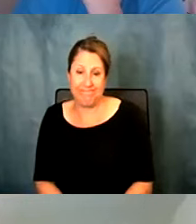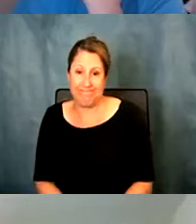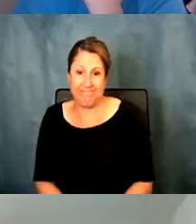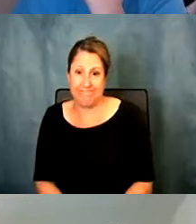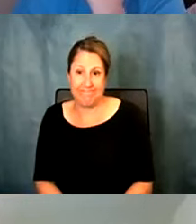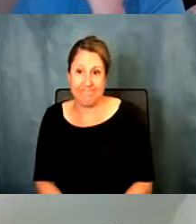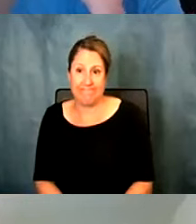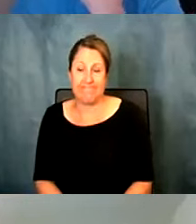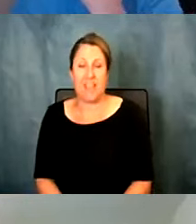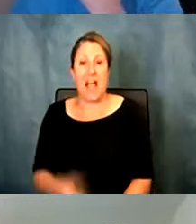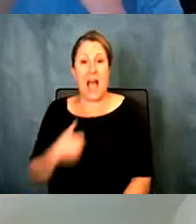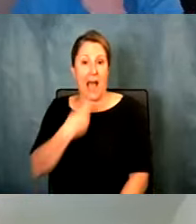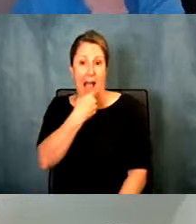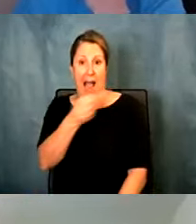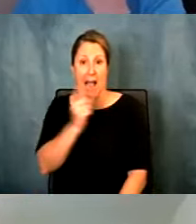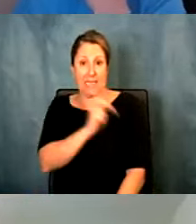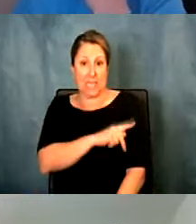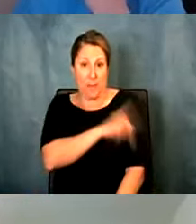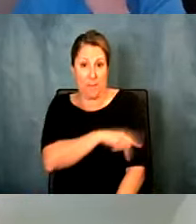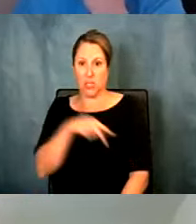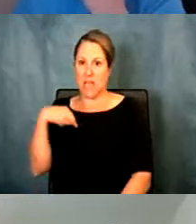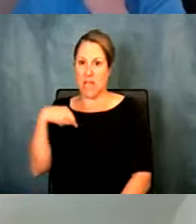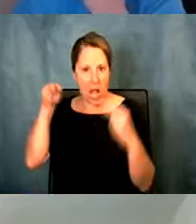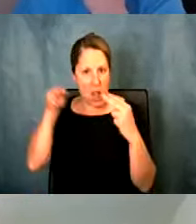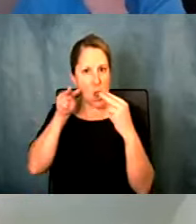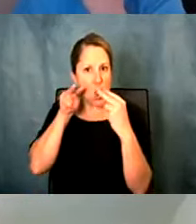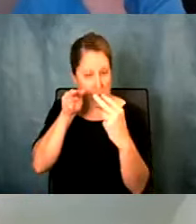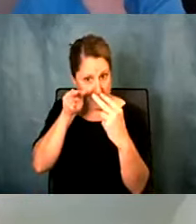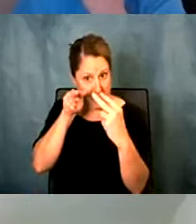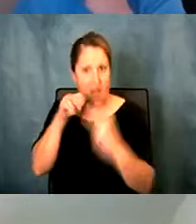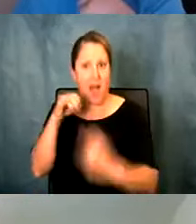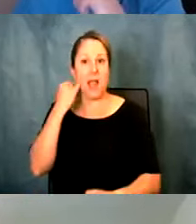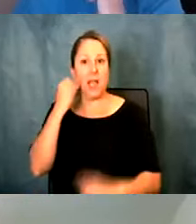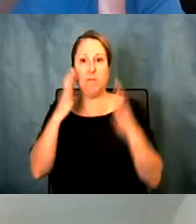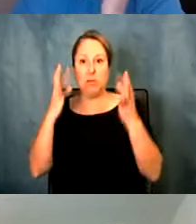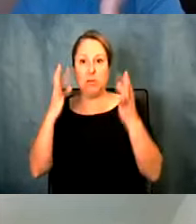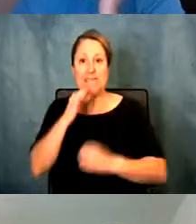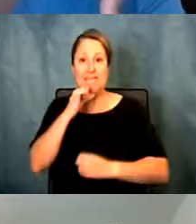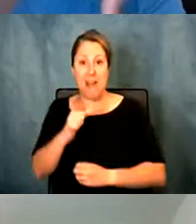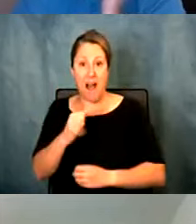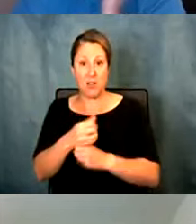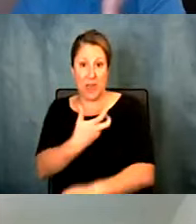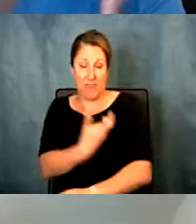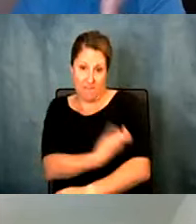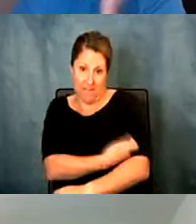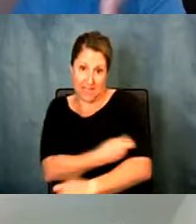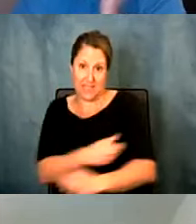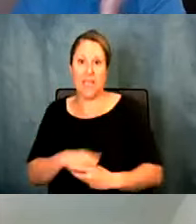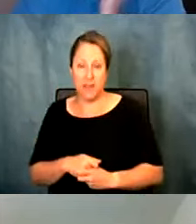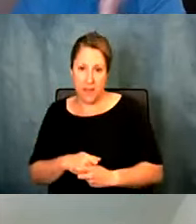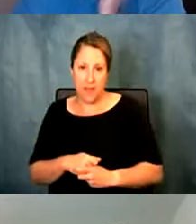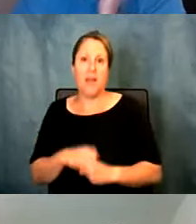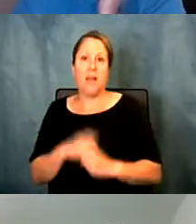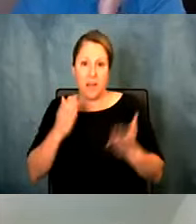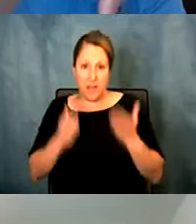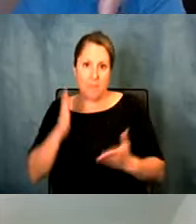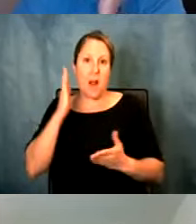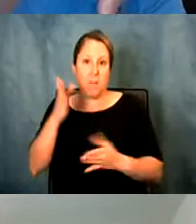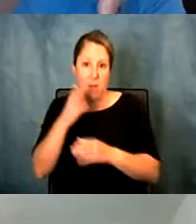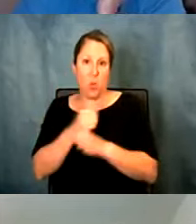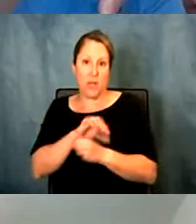I tell my patients and I look them in their eye that if they choose not to get the vaccine, then they will likely get COVID before the end of